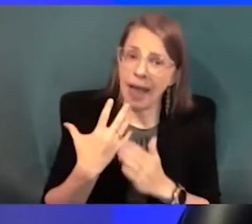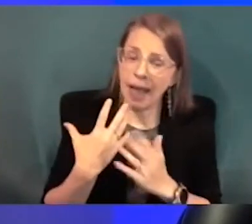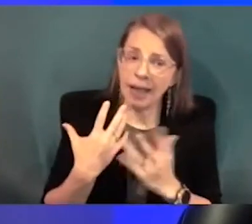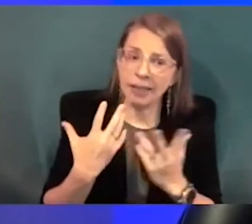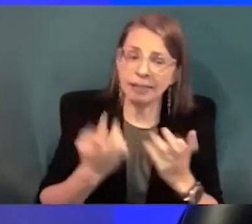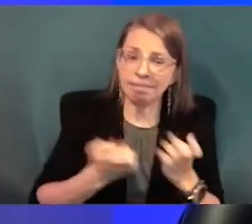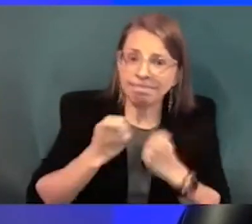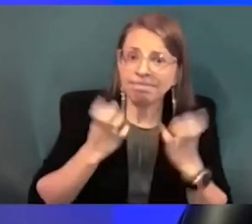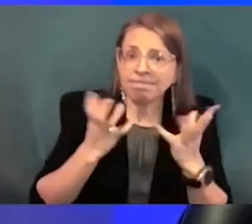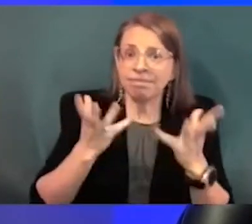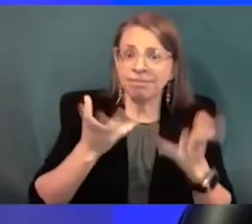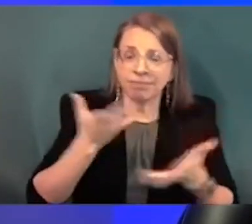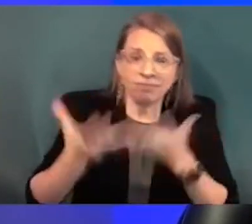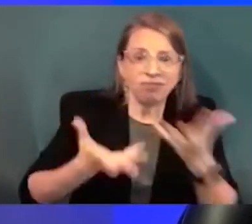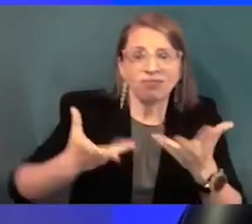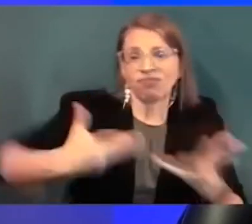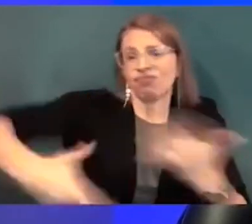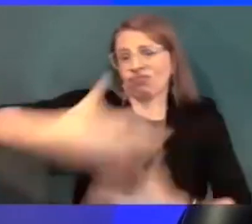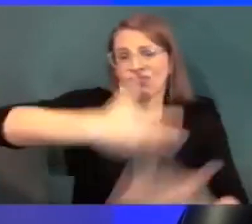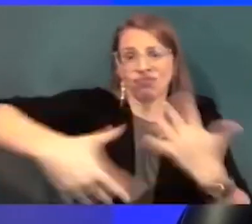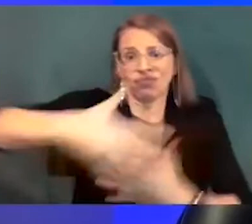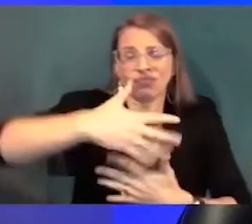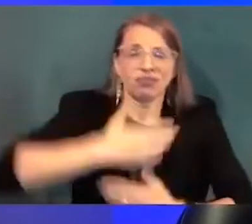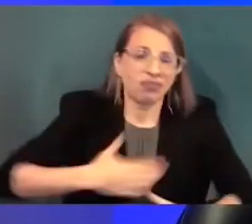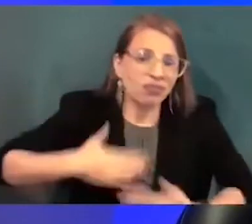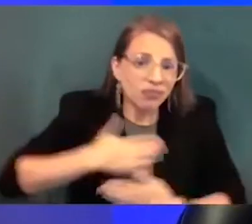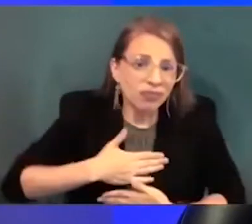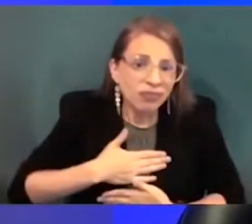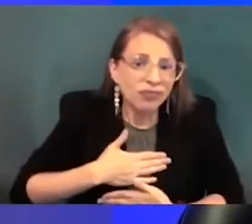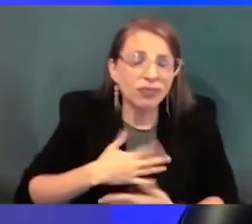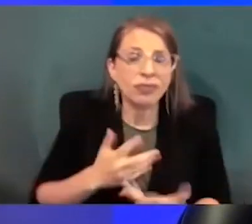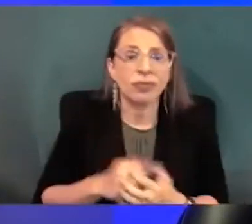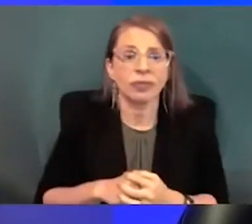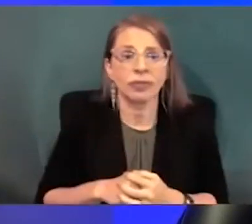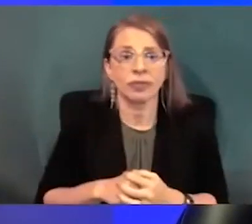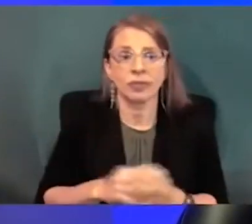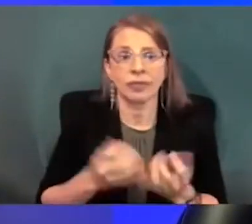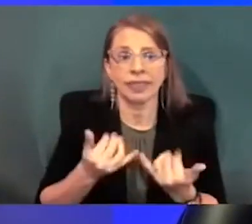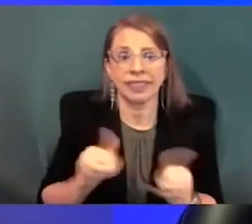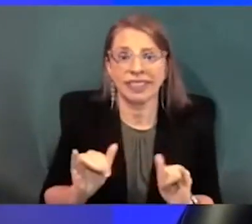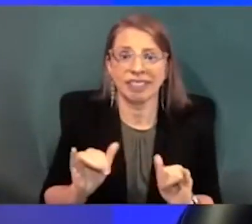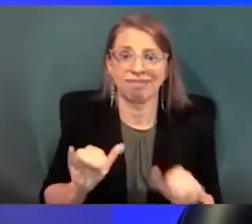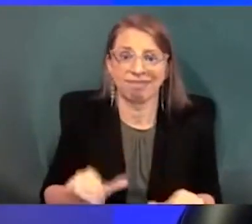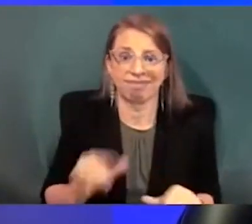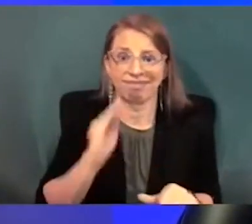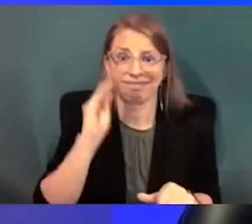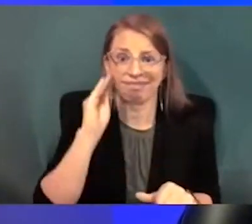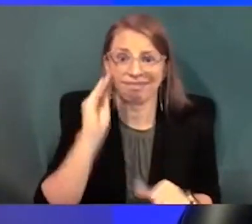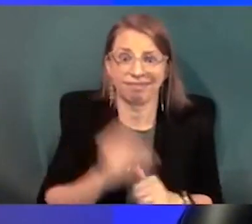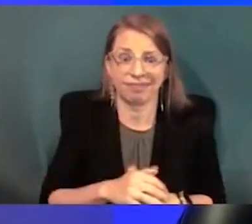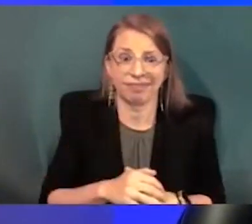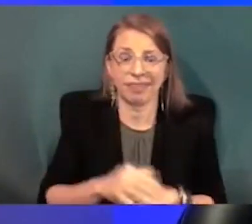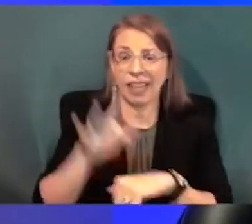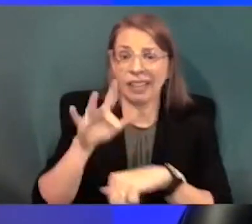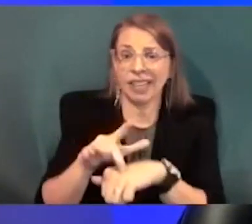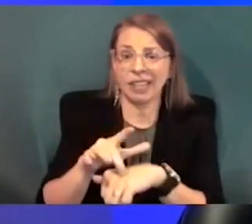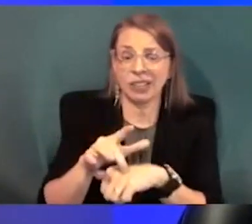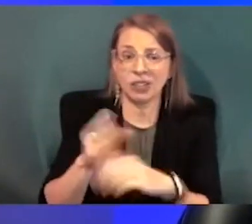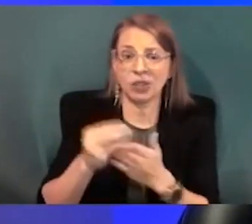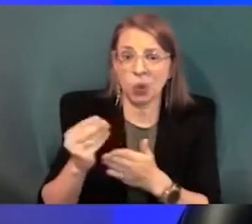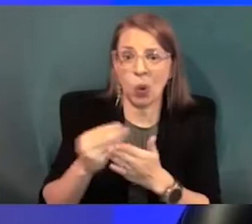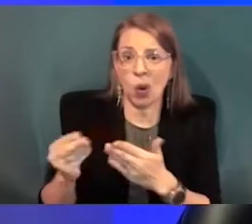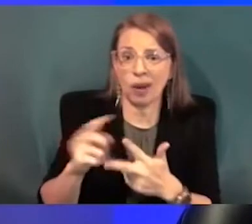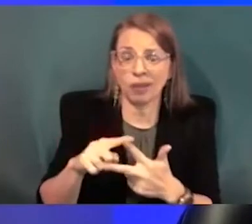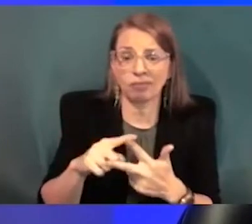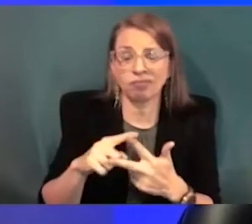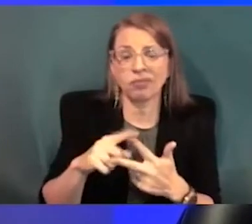to be around people, and I'm still in my house. I go to the store, I venture out every once in